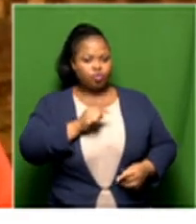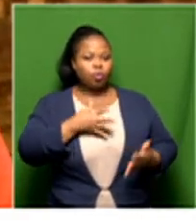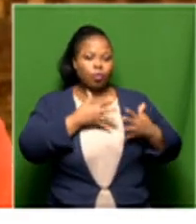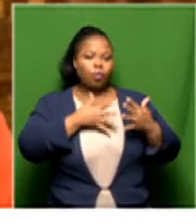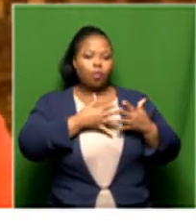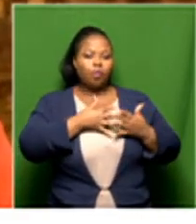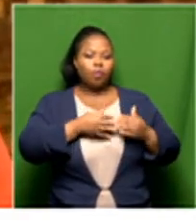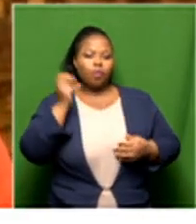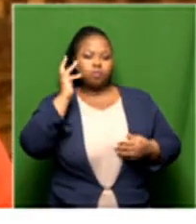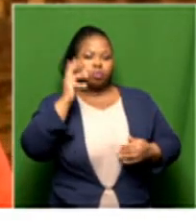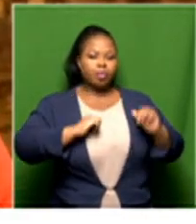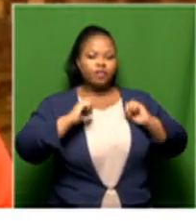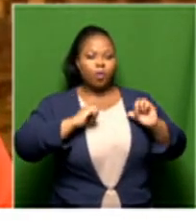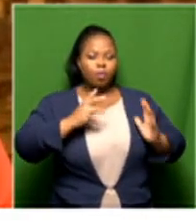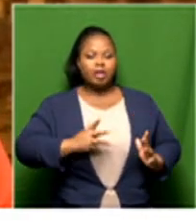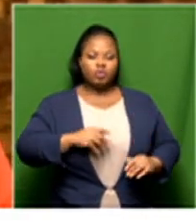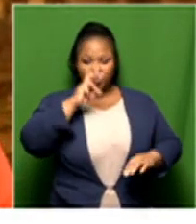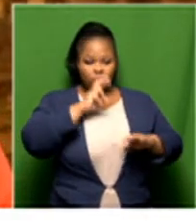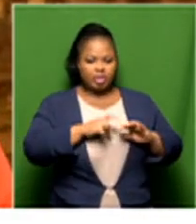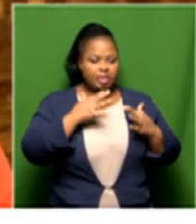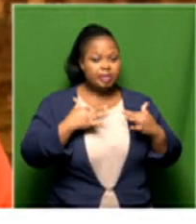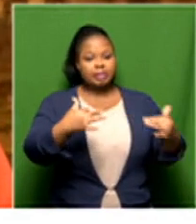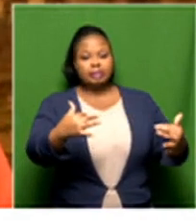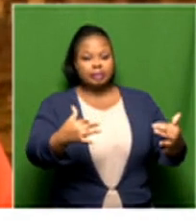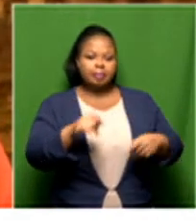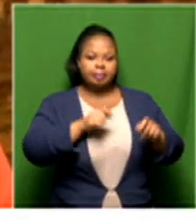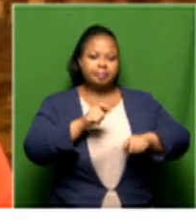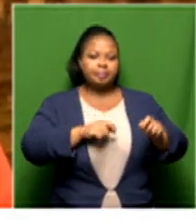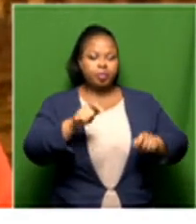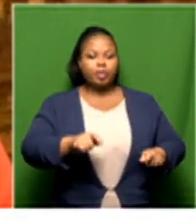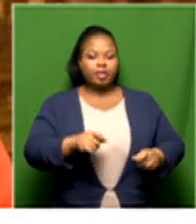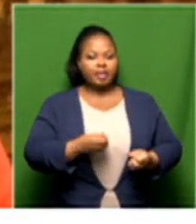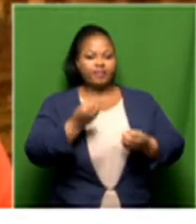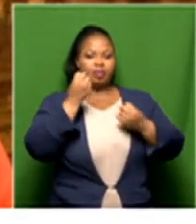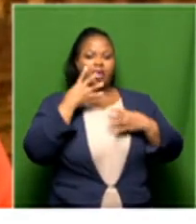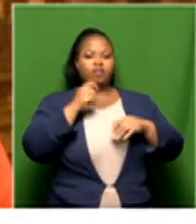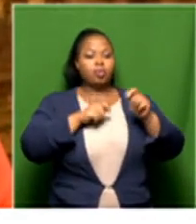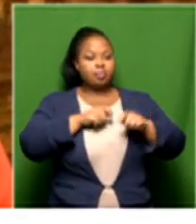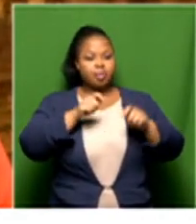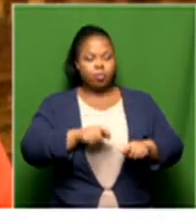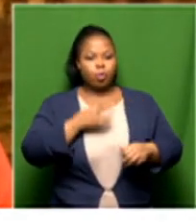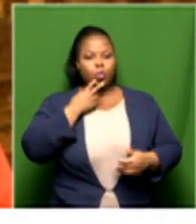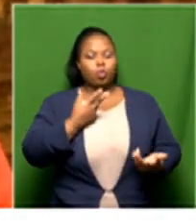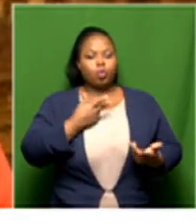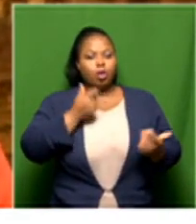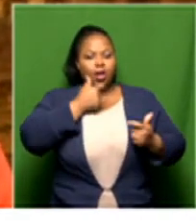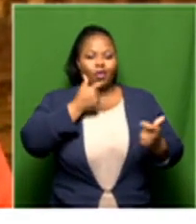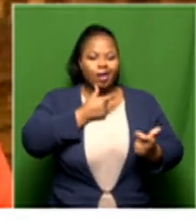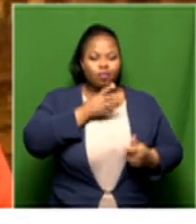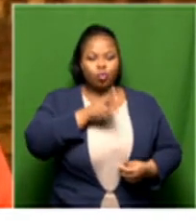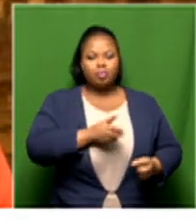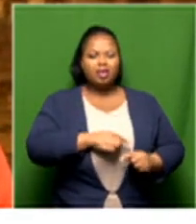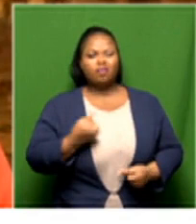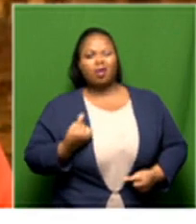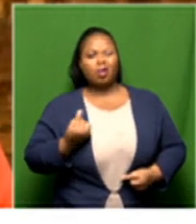a comedy show, you need that sort of vibe, I mean, to keep you going. You need that sort of feedback from your audience. So if you do a solo